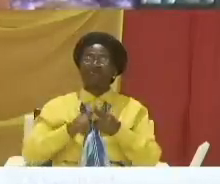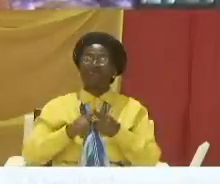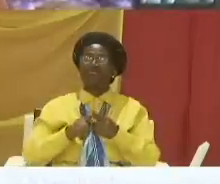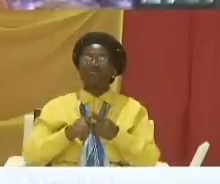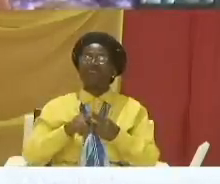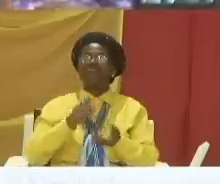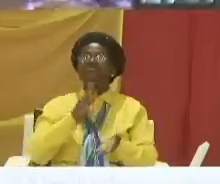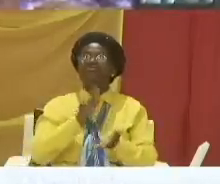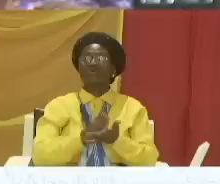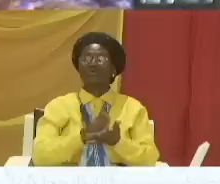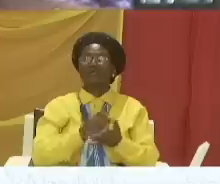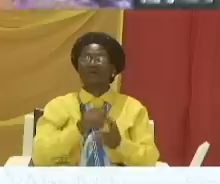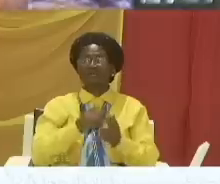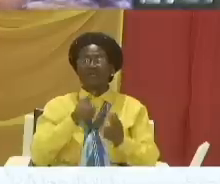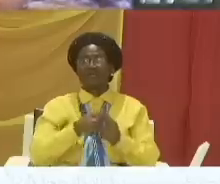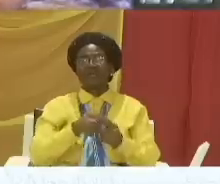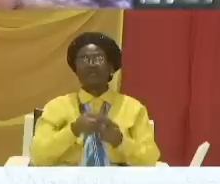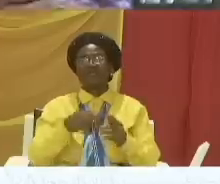Thank you, Daddy.